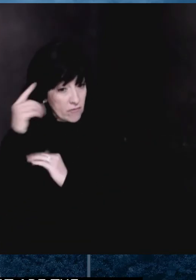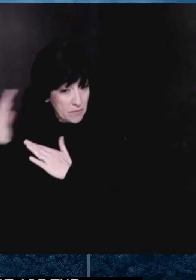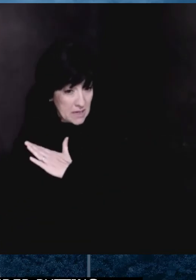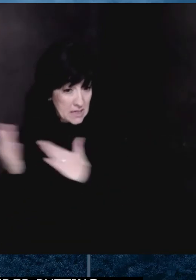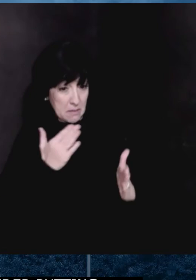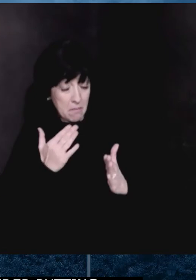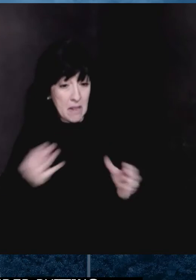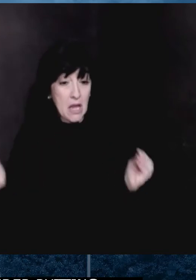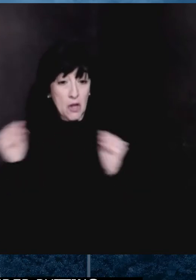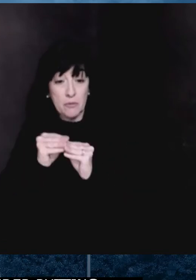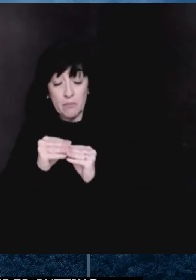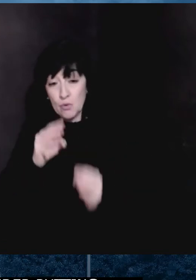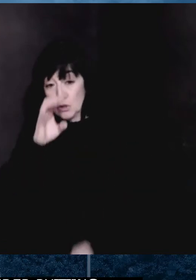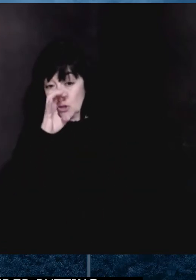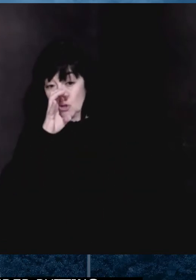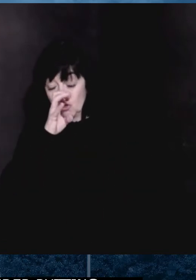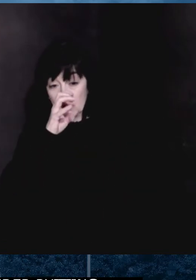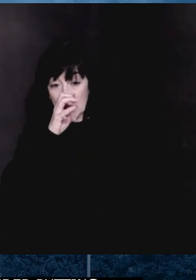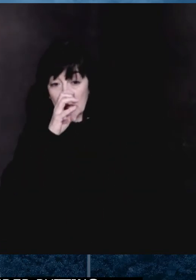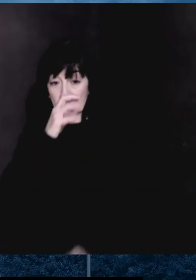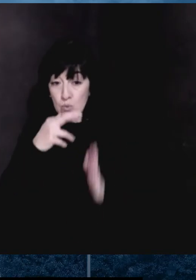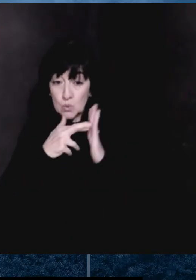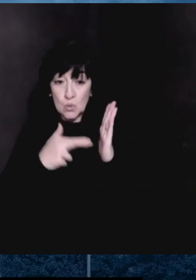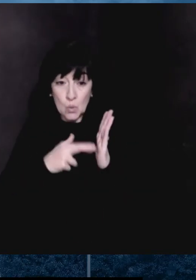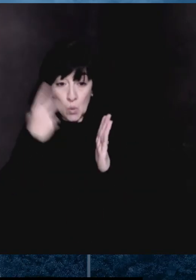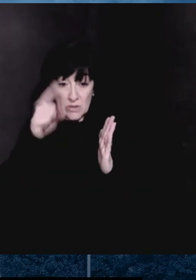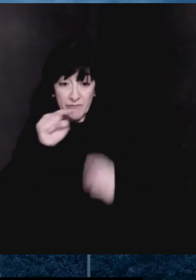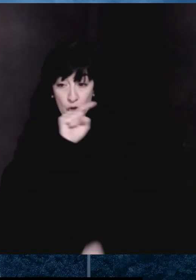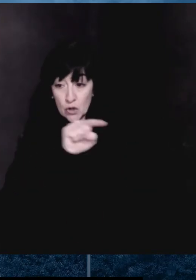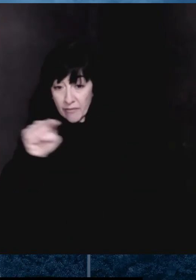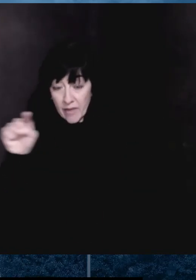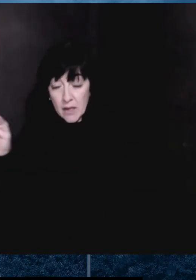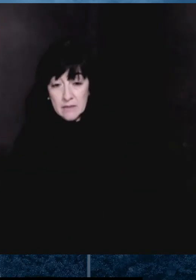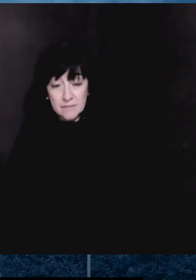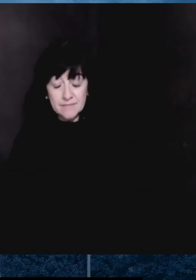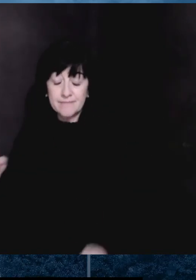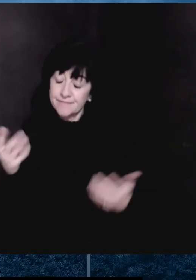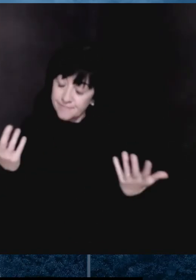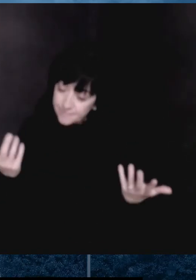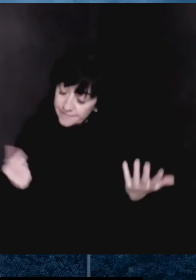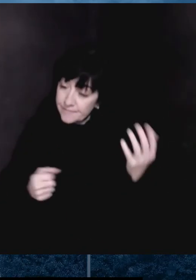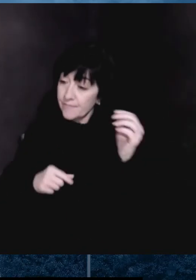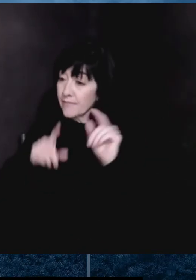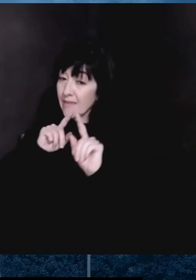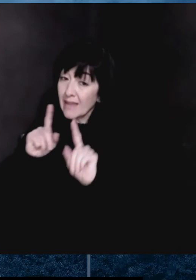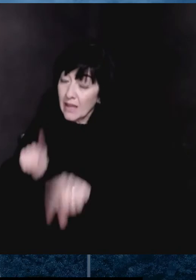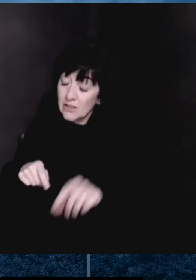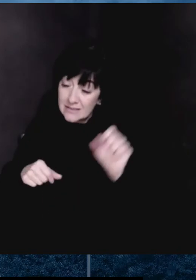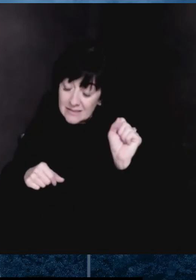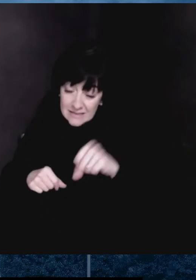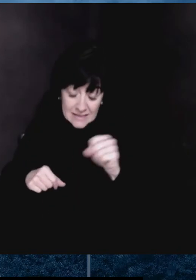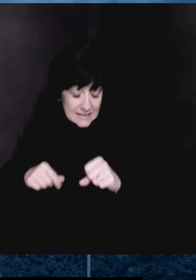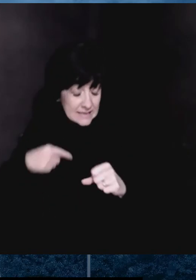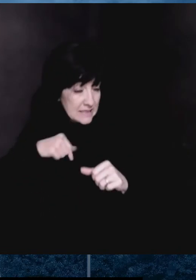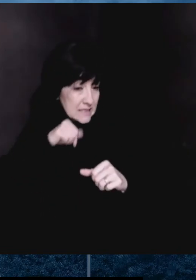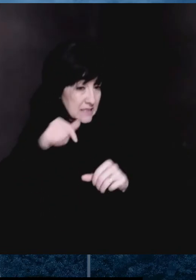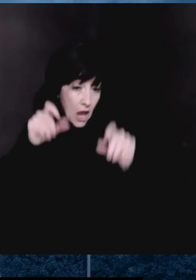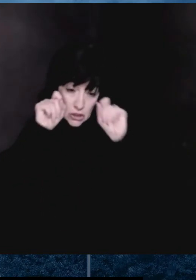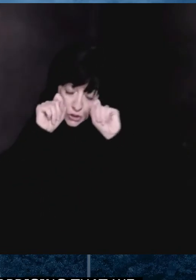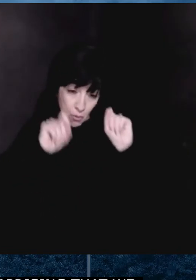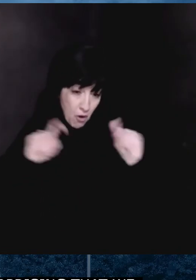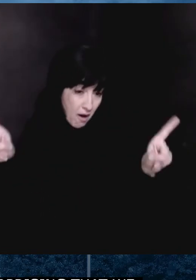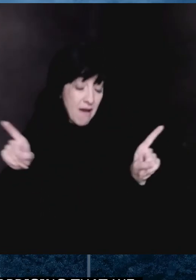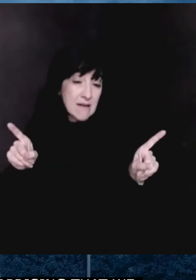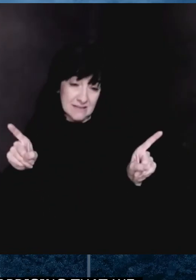Yeah, so we are concerned about, it's not surprising that we've seen more cases